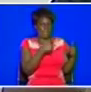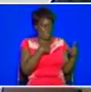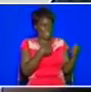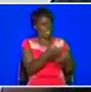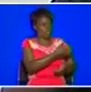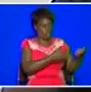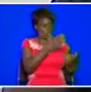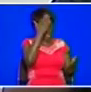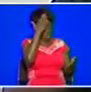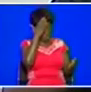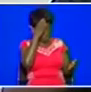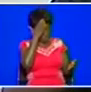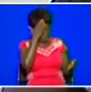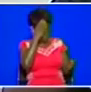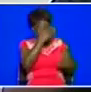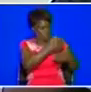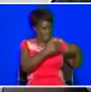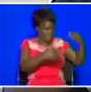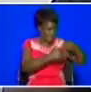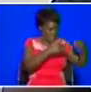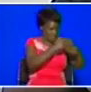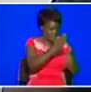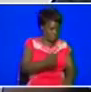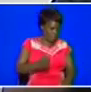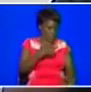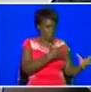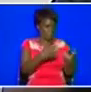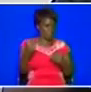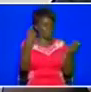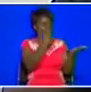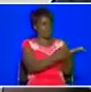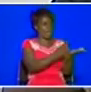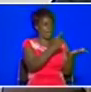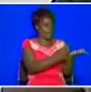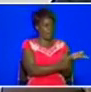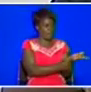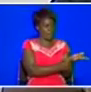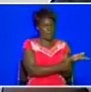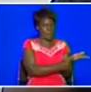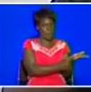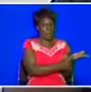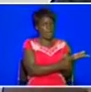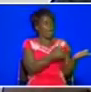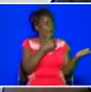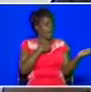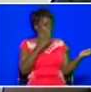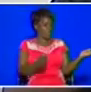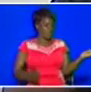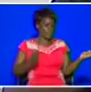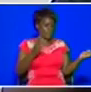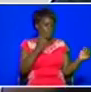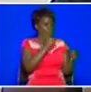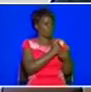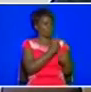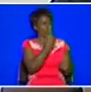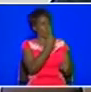questions. If we said we are building a railway to take cargo to Uganda and take trucks off our road, and we have a railway that can only do